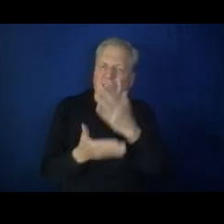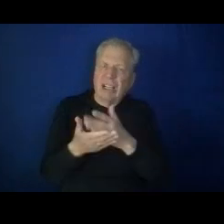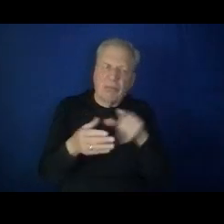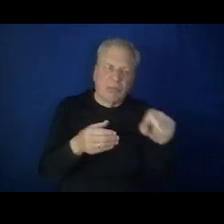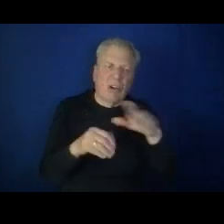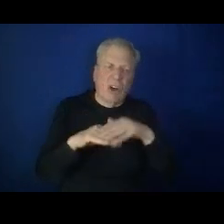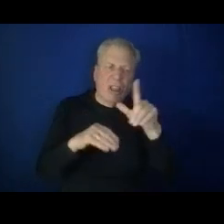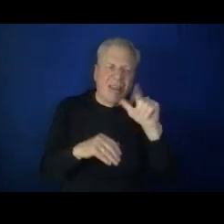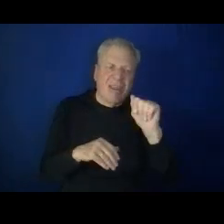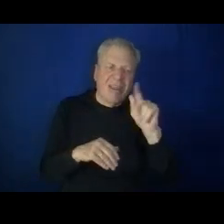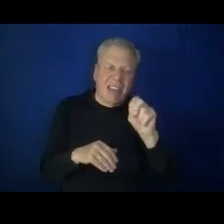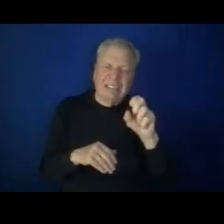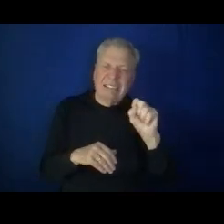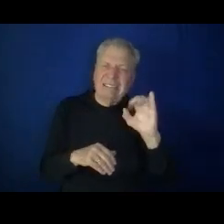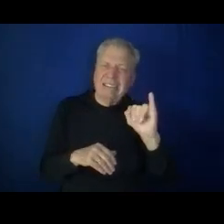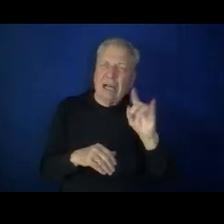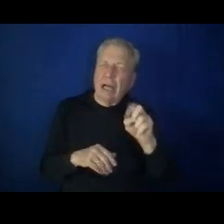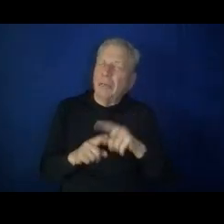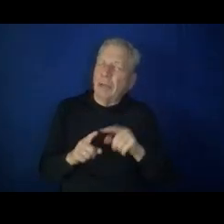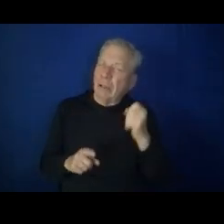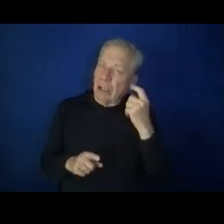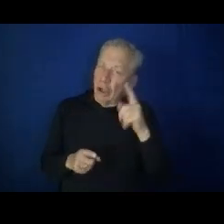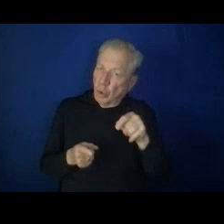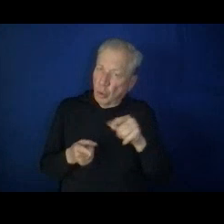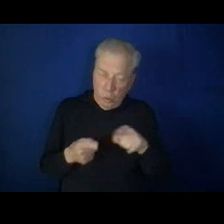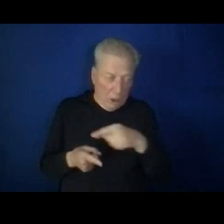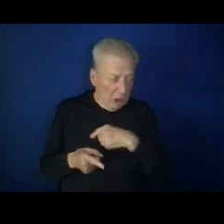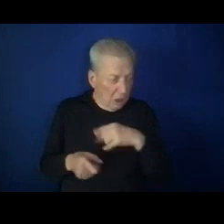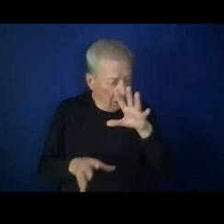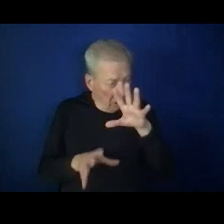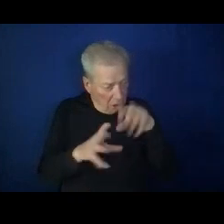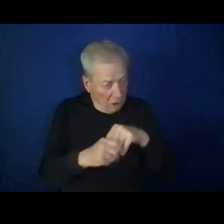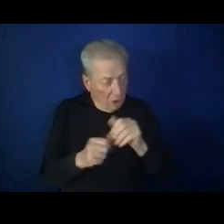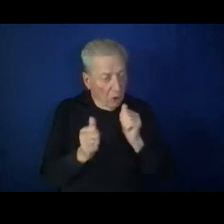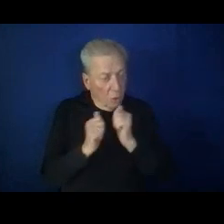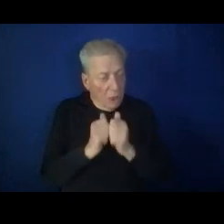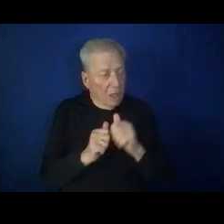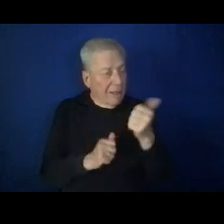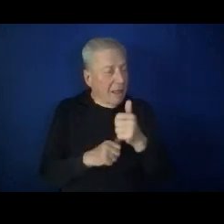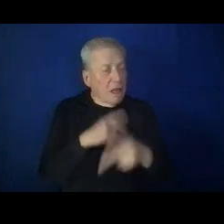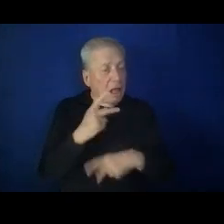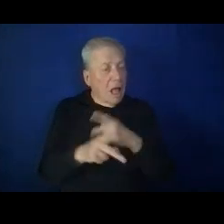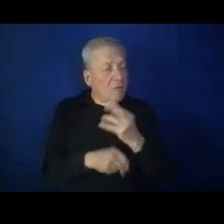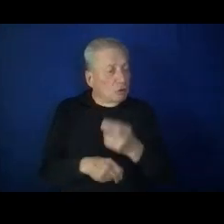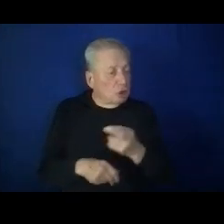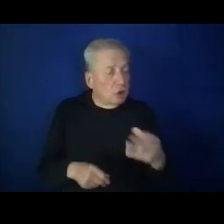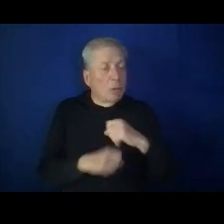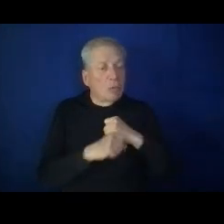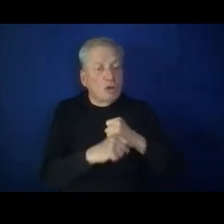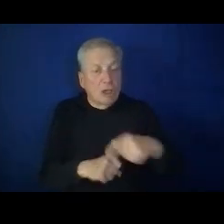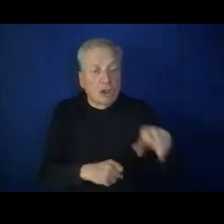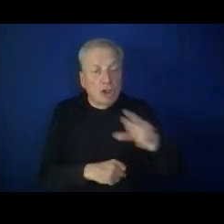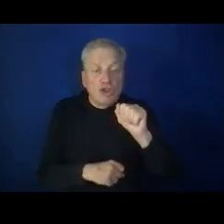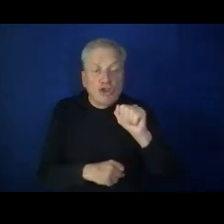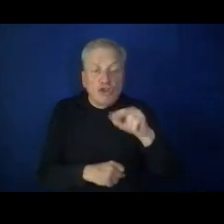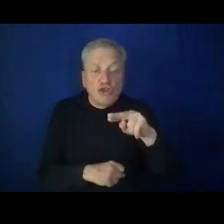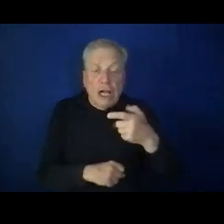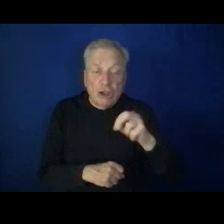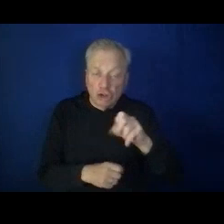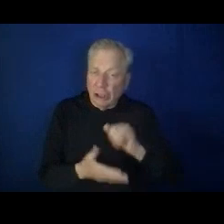less there. But if, where you've interacted with any of the resource and visitor protection rangers and seems to be